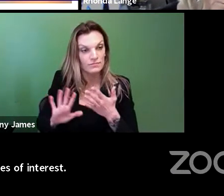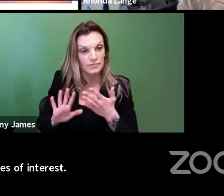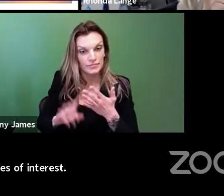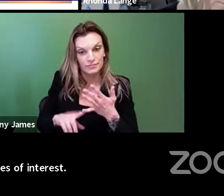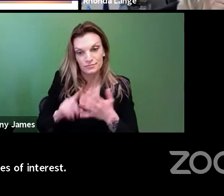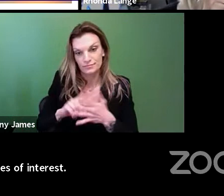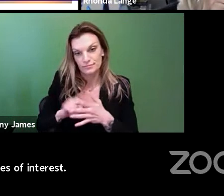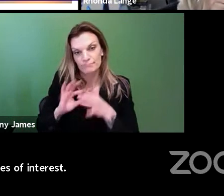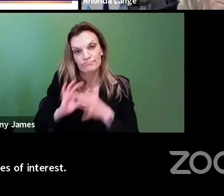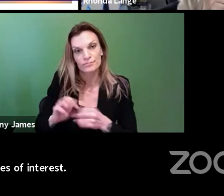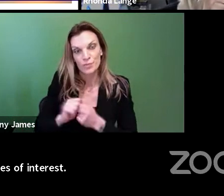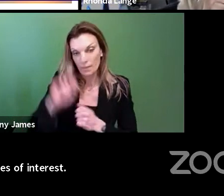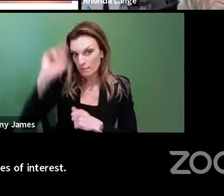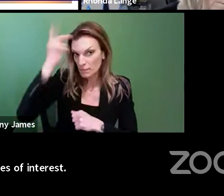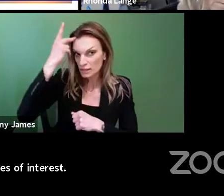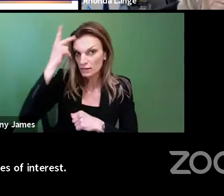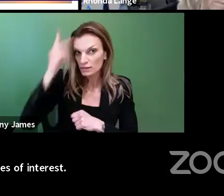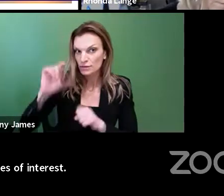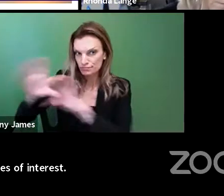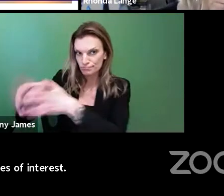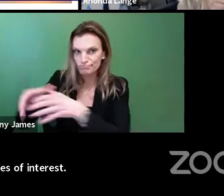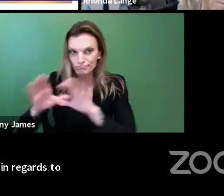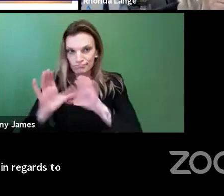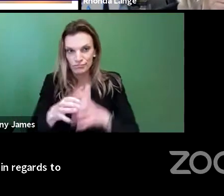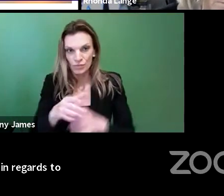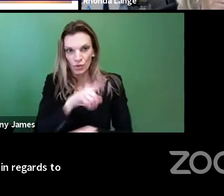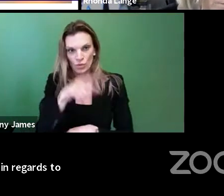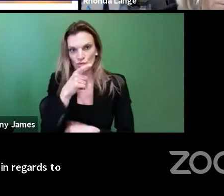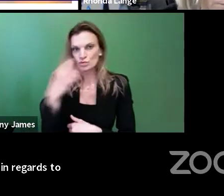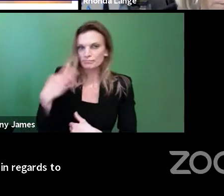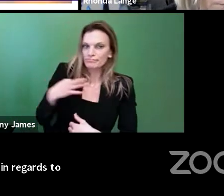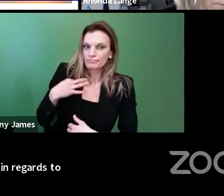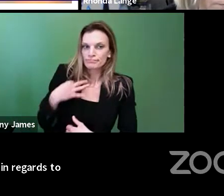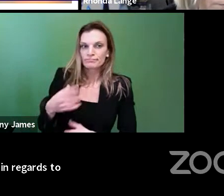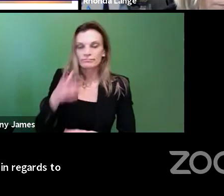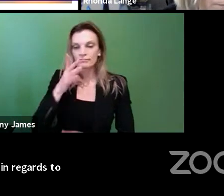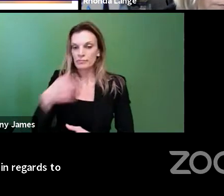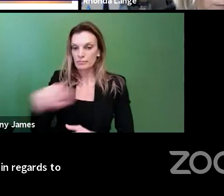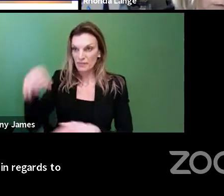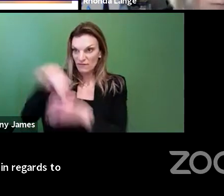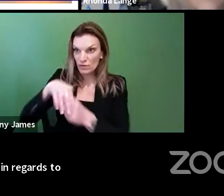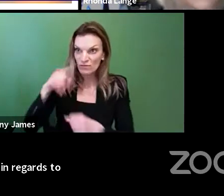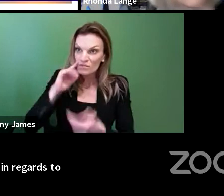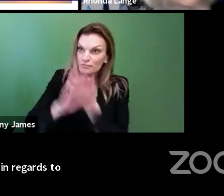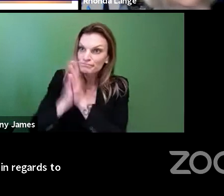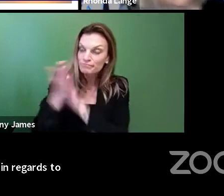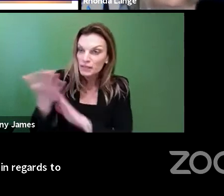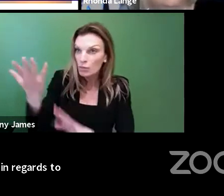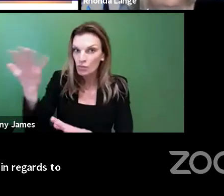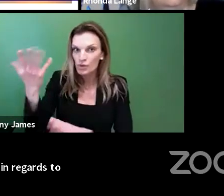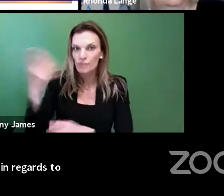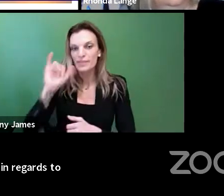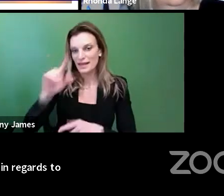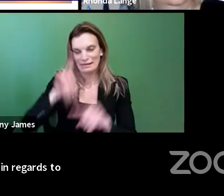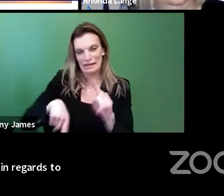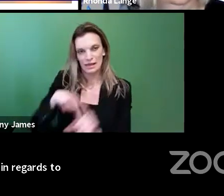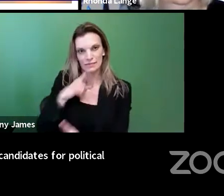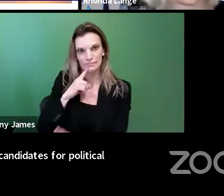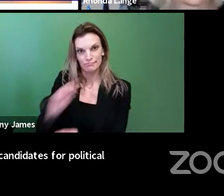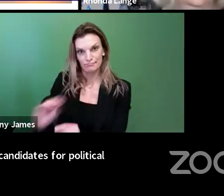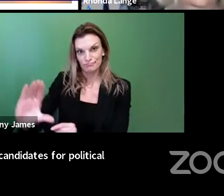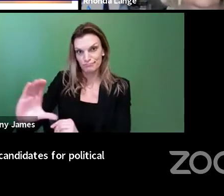in regards to political parties or incumbents or candidates for political office, and there cannot be a